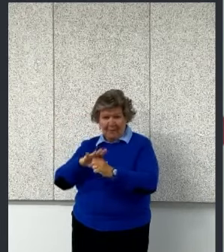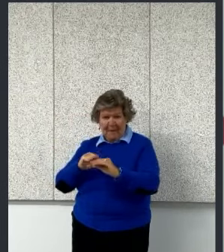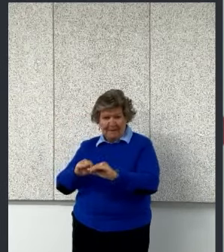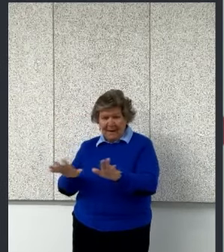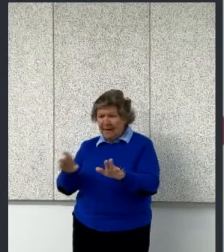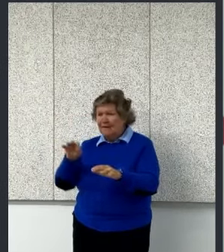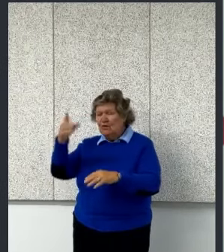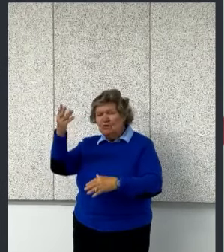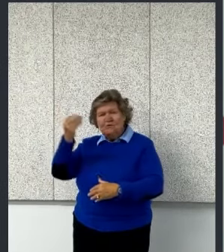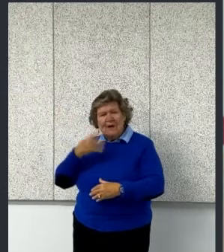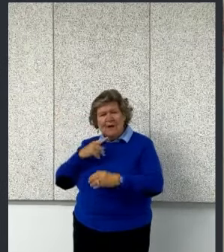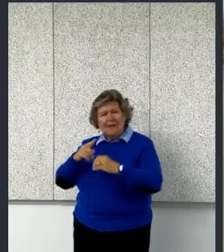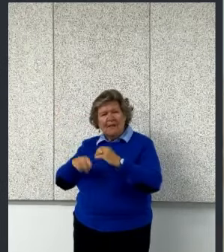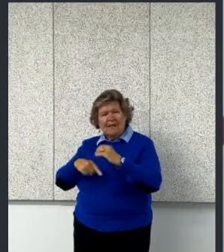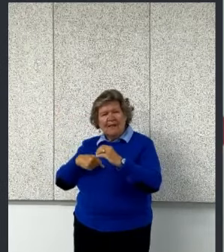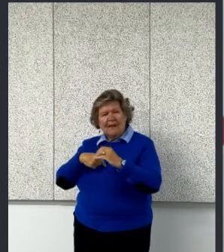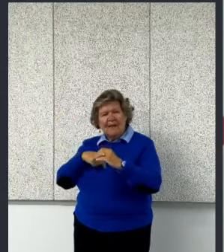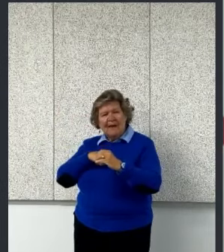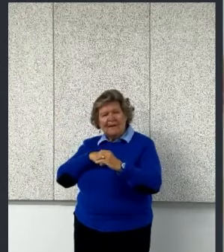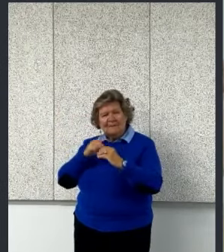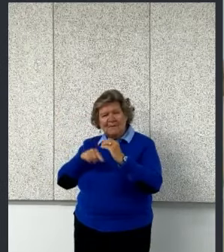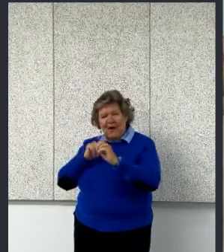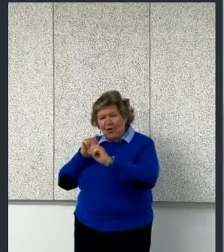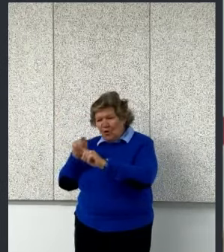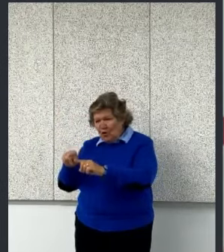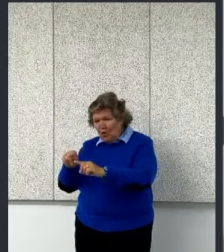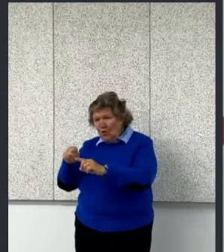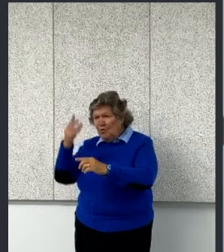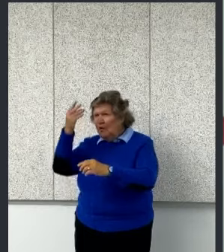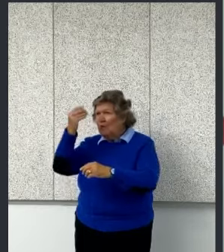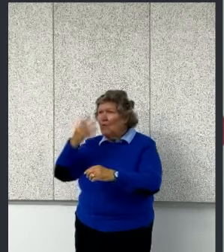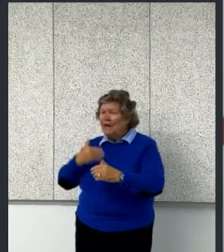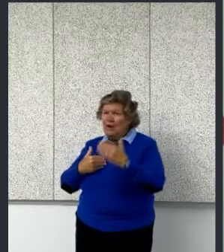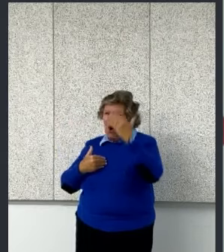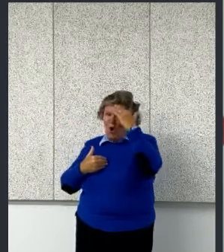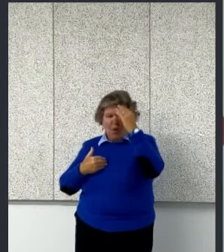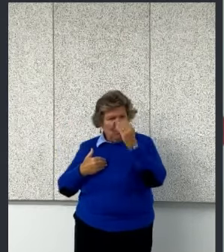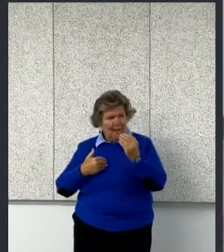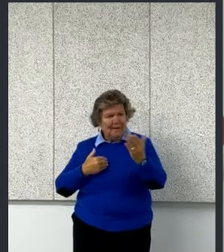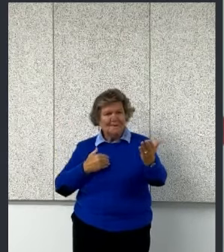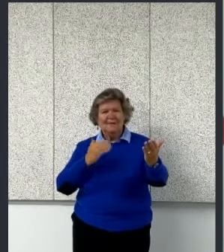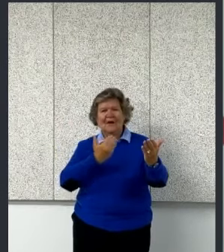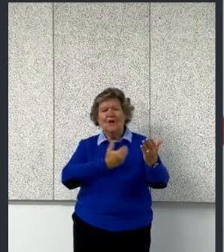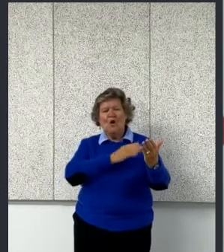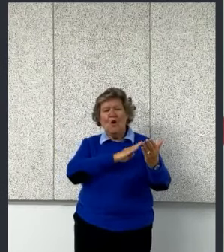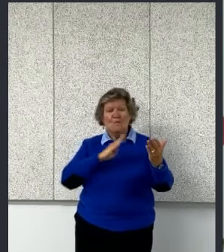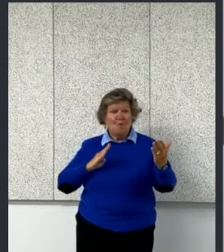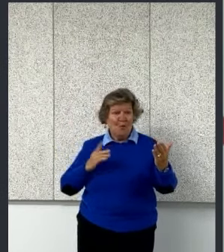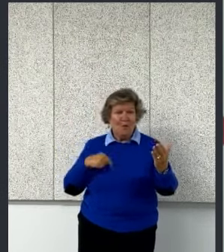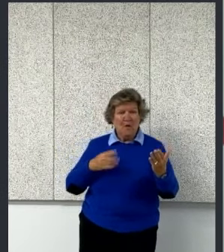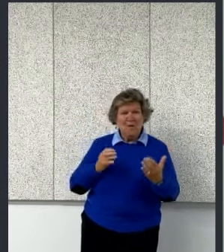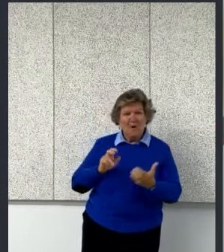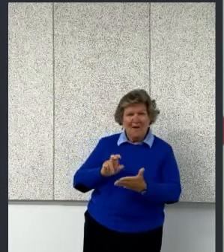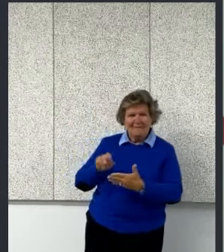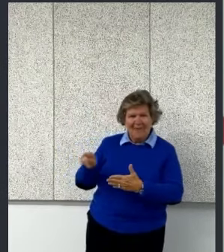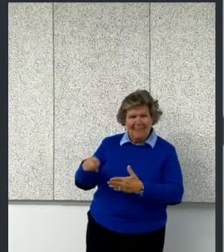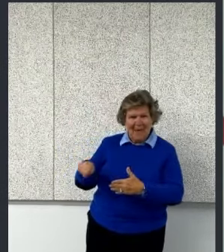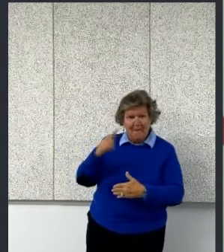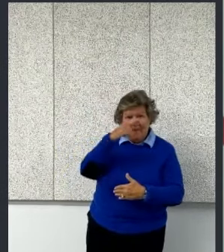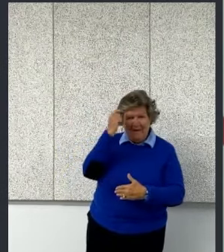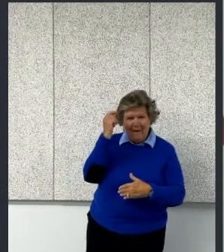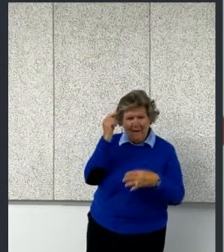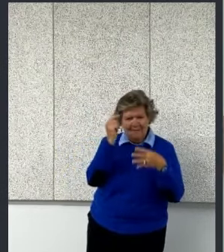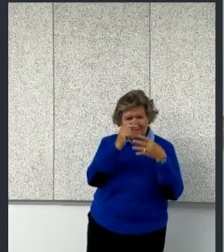us advocate to the people that we report to and helps them understand why we're making the recommendations that we feel like we need to make in light of what